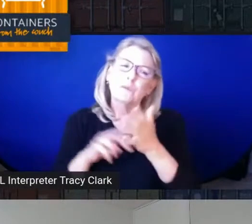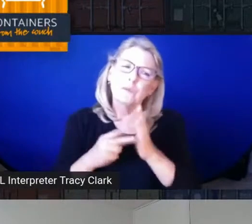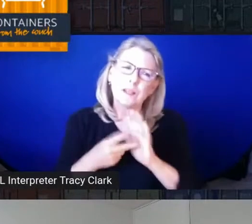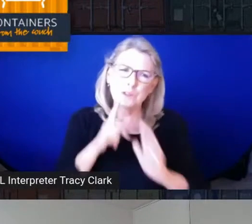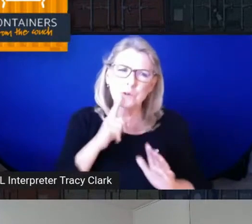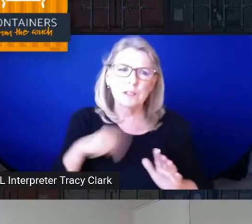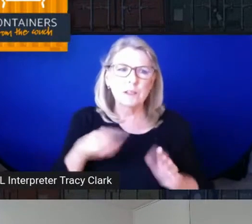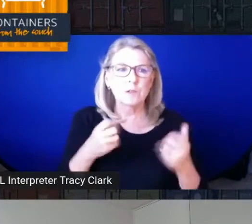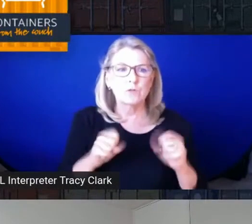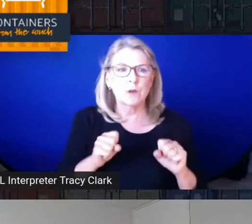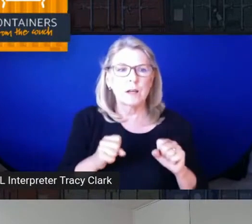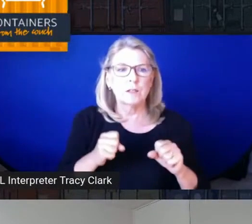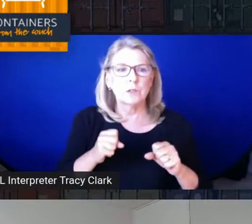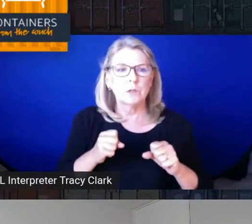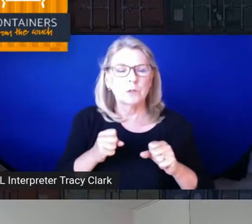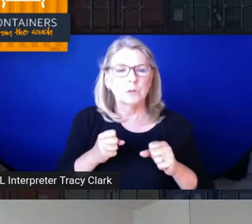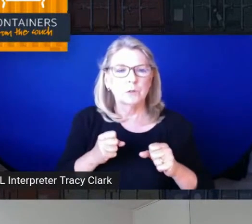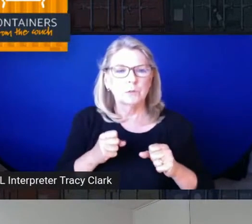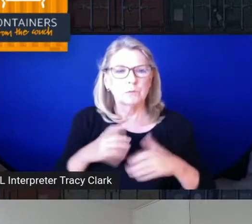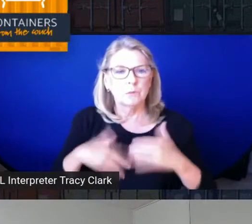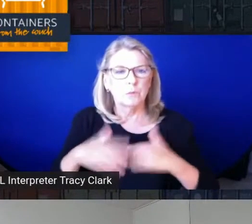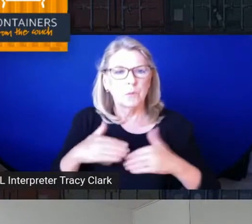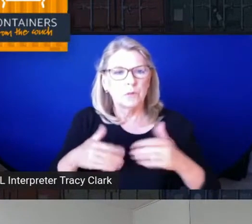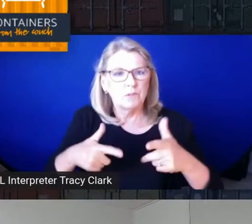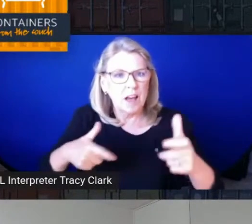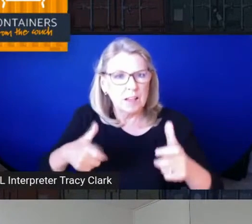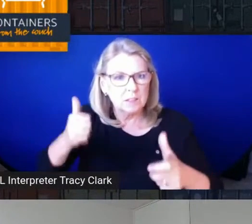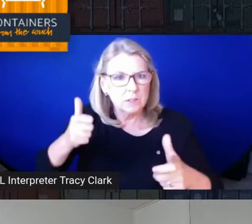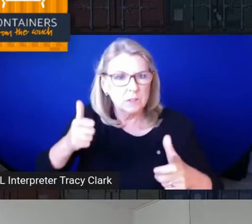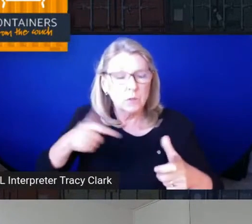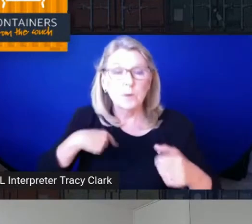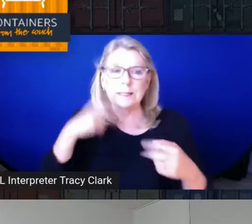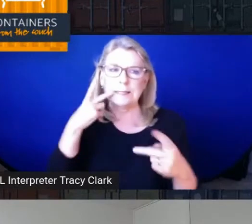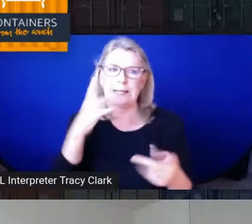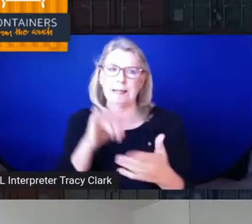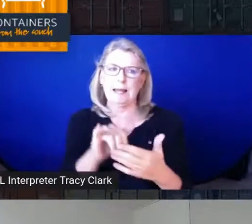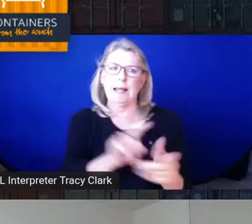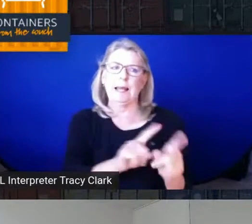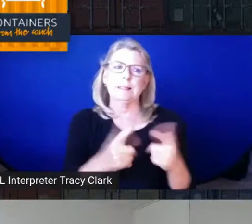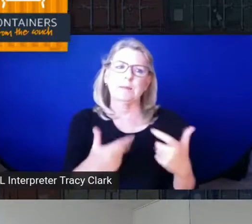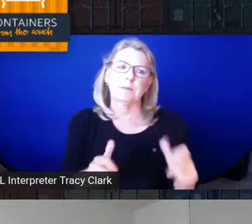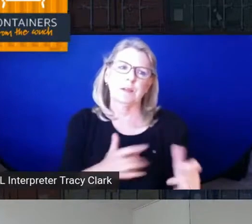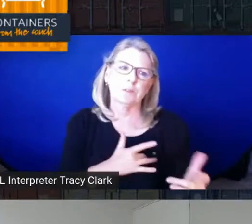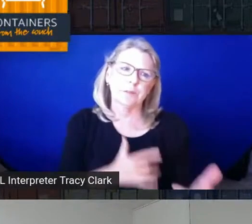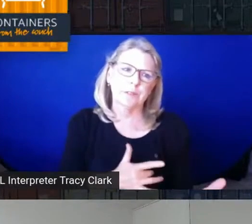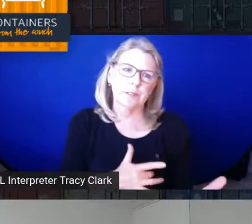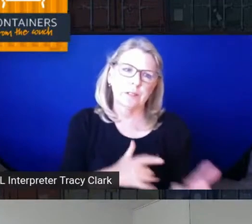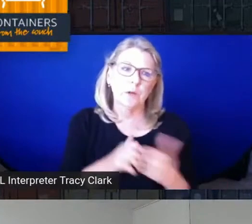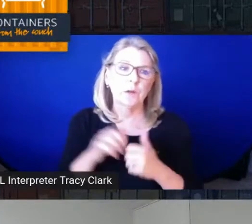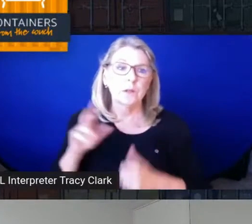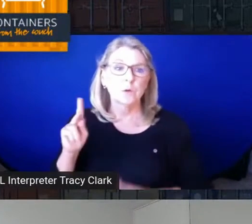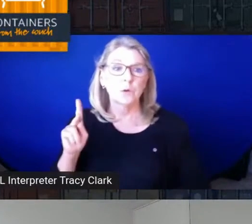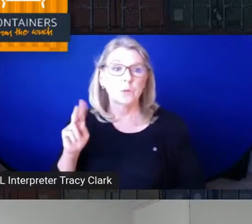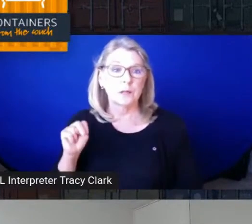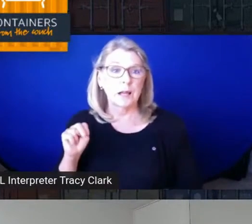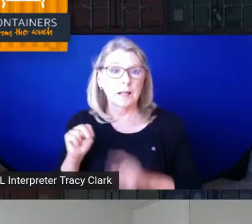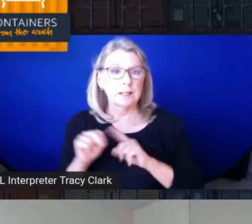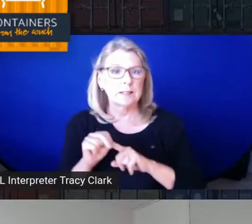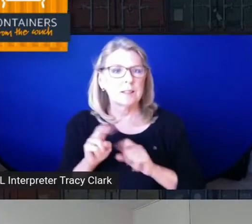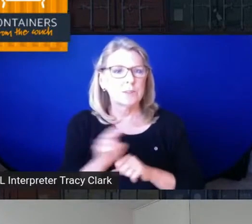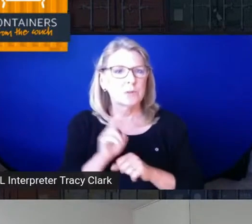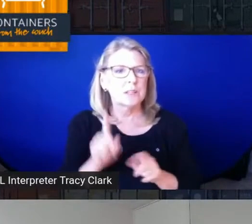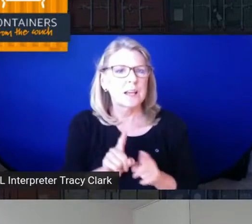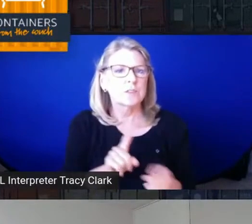And we see that that is the major trend as it comes to Kubernetes is a transformational tool for our customers, which is number